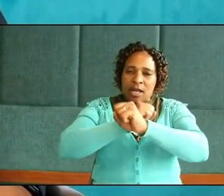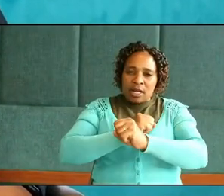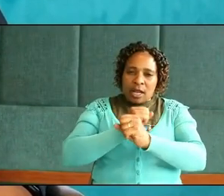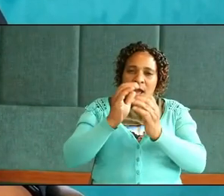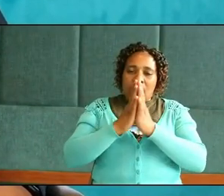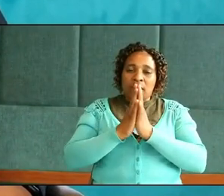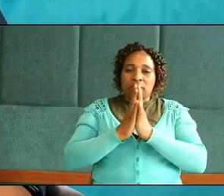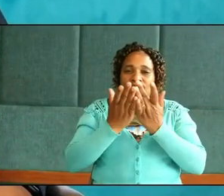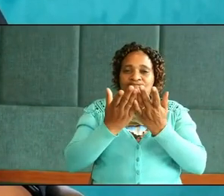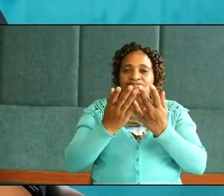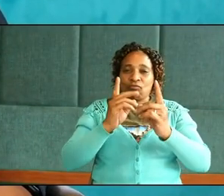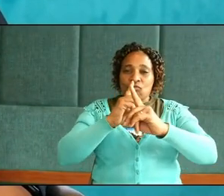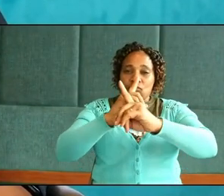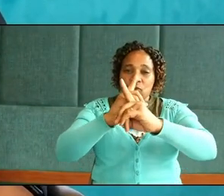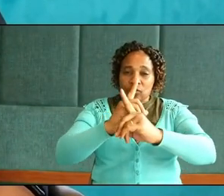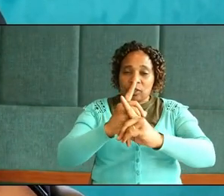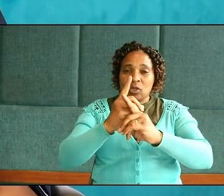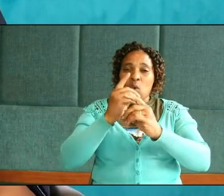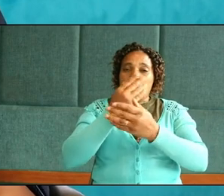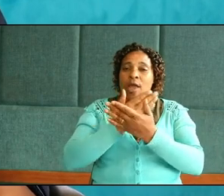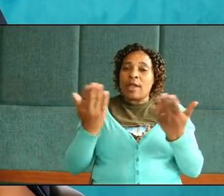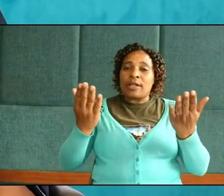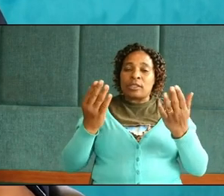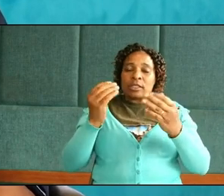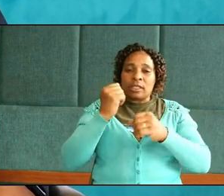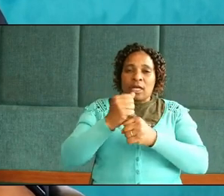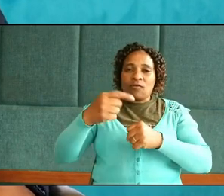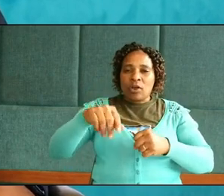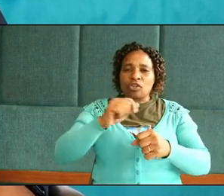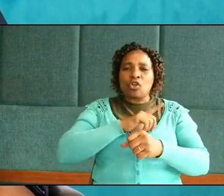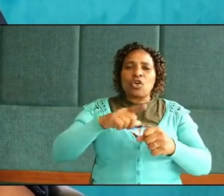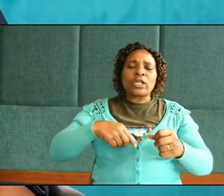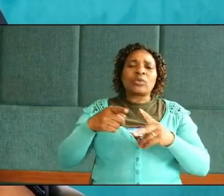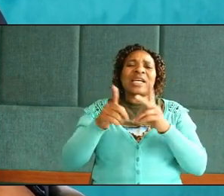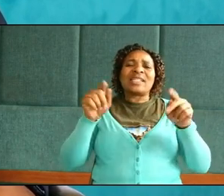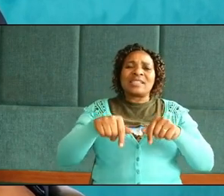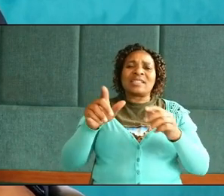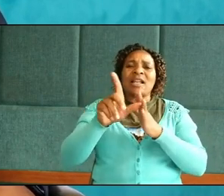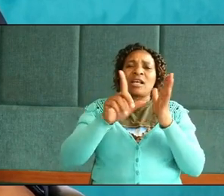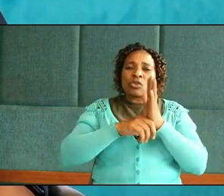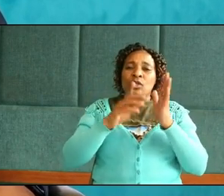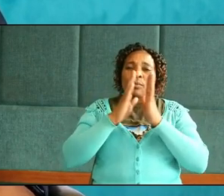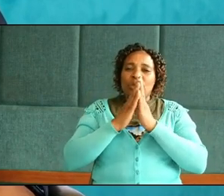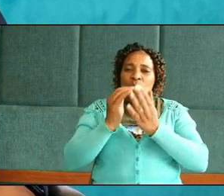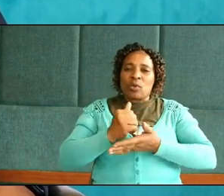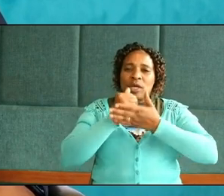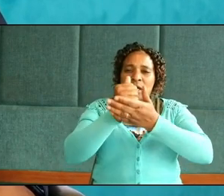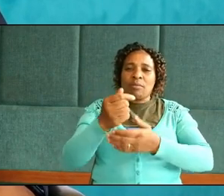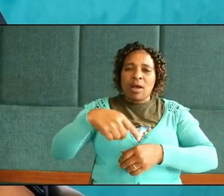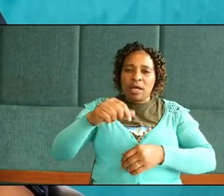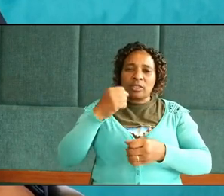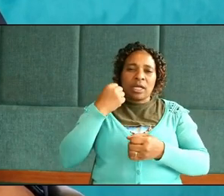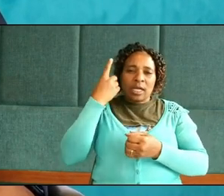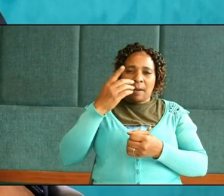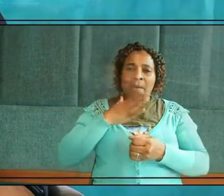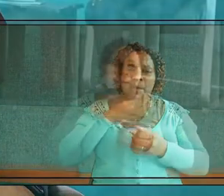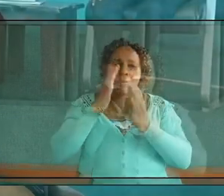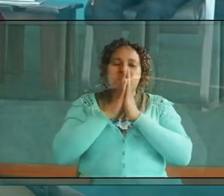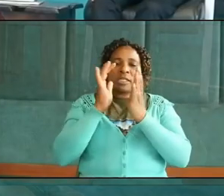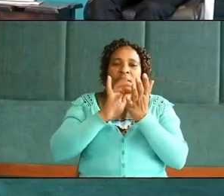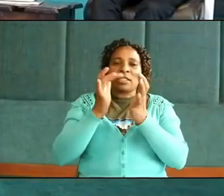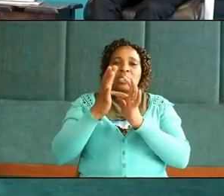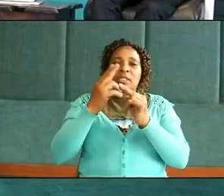for all the things that you have done to us. Lord, as we start this lesson, I pray that you may help us understand, for this is my prayer in Jesus'